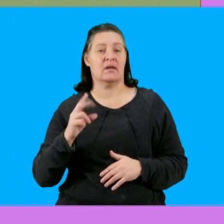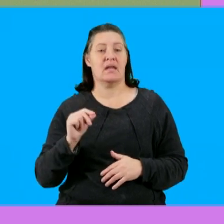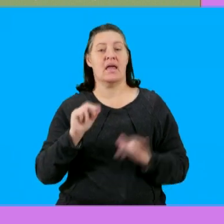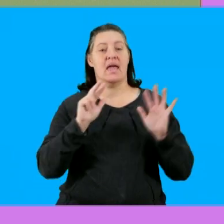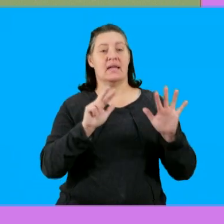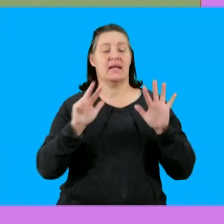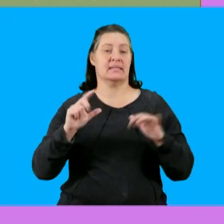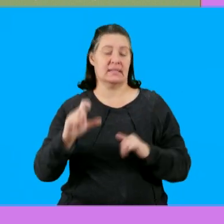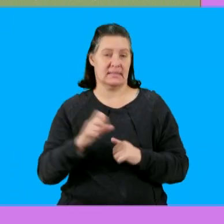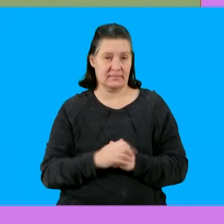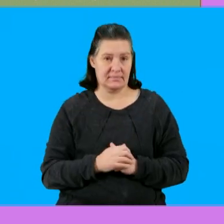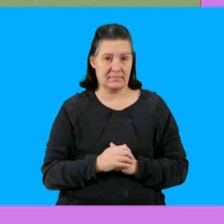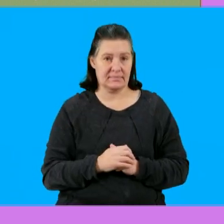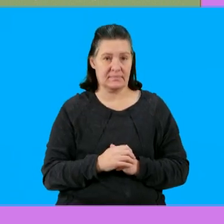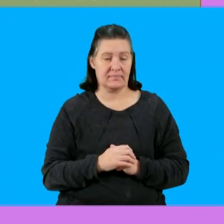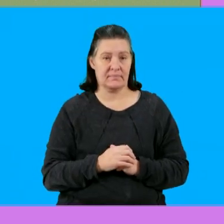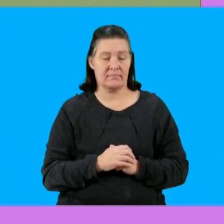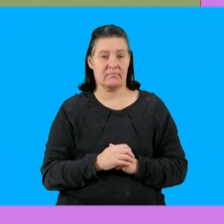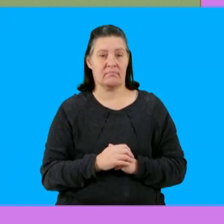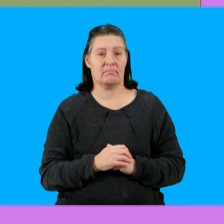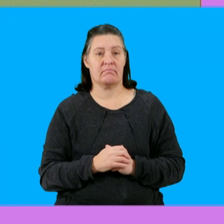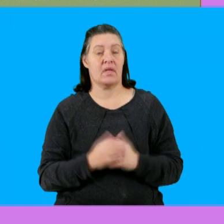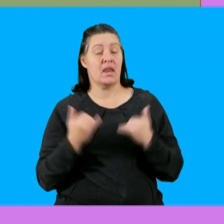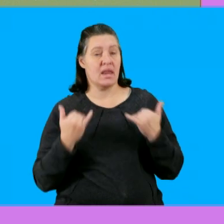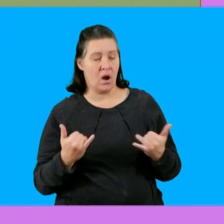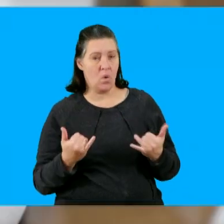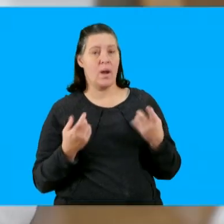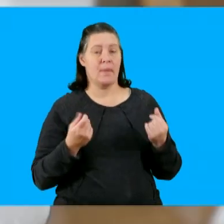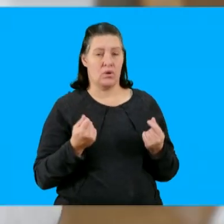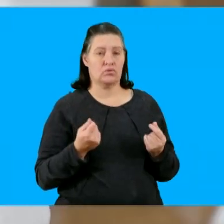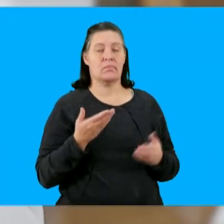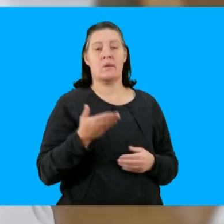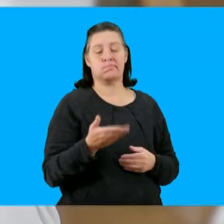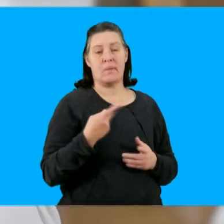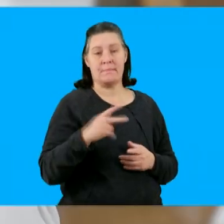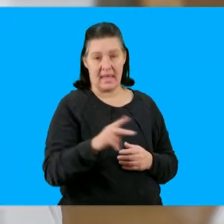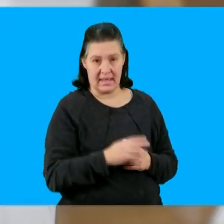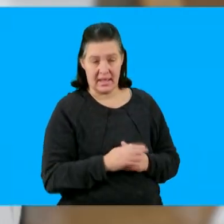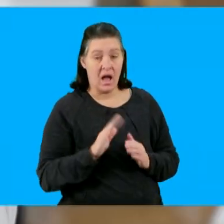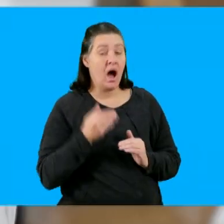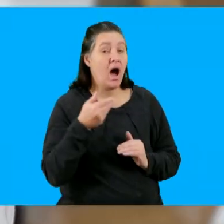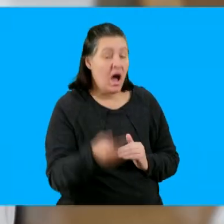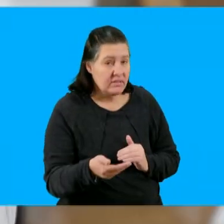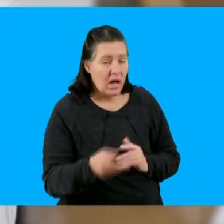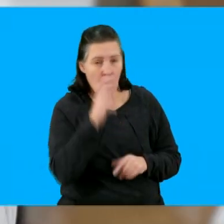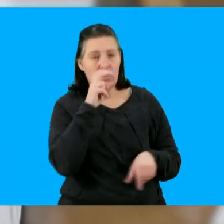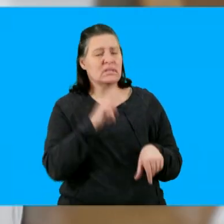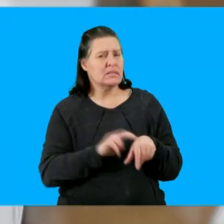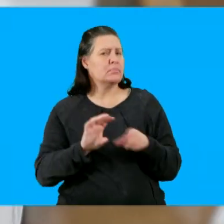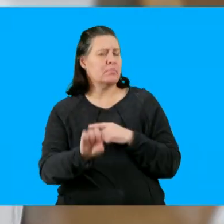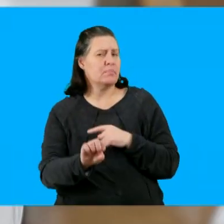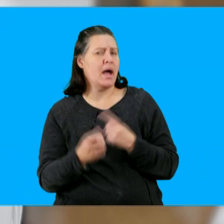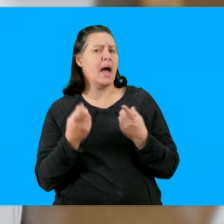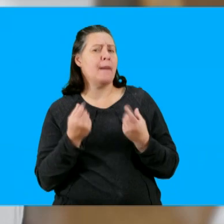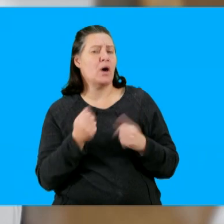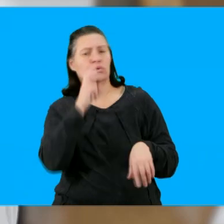and 88 cents. Right, so now that amount of money she'll pay. After that, we now need to find what